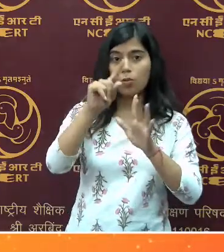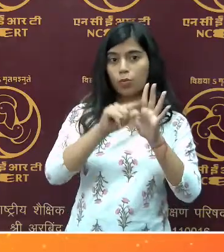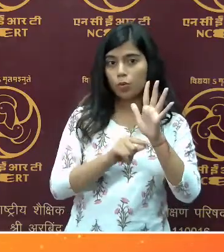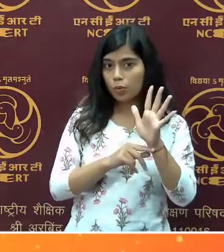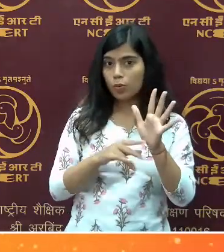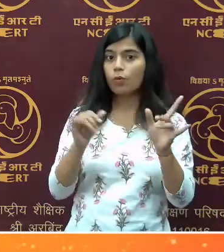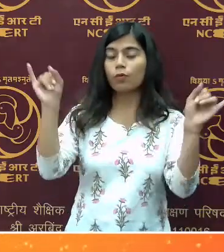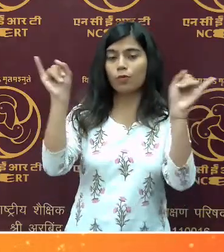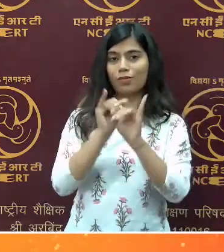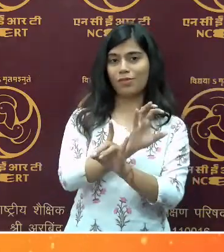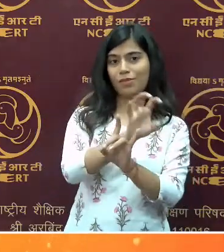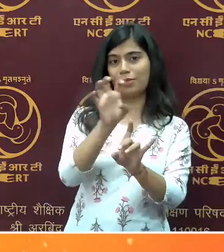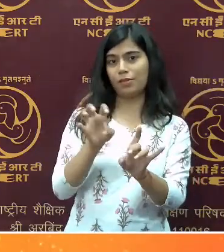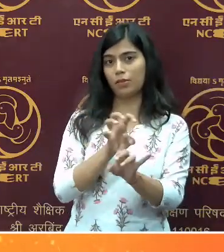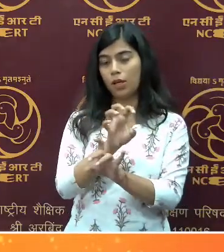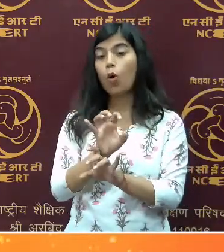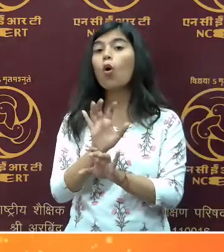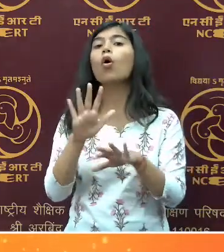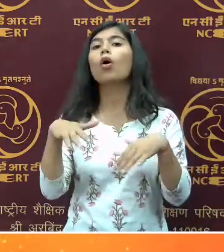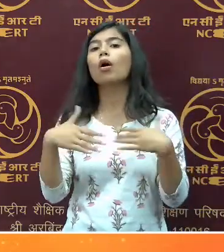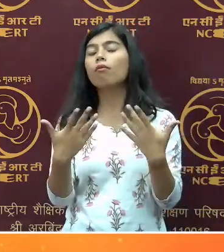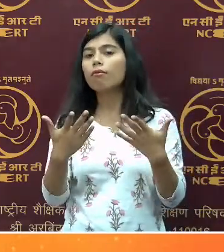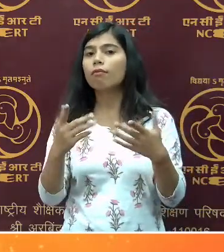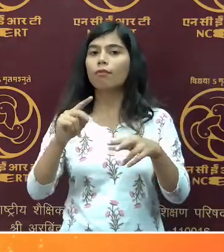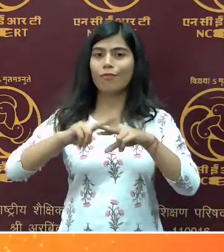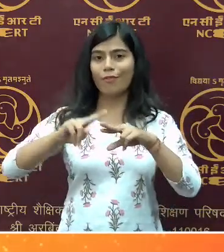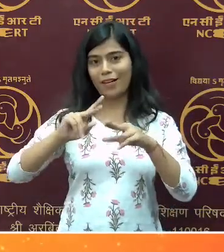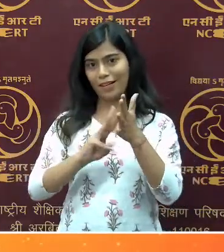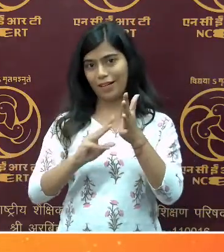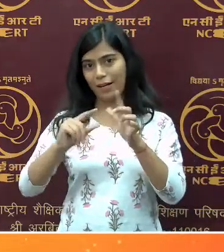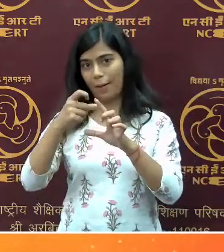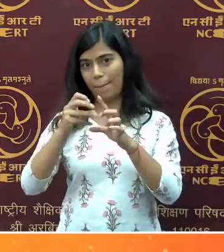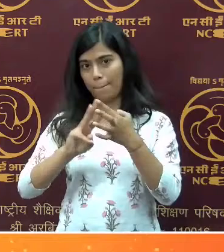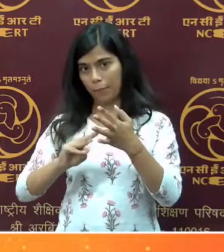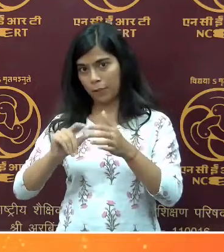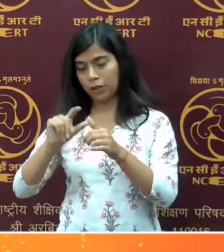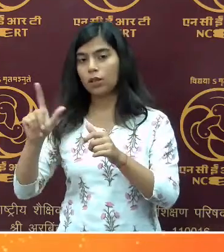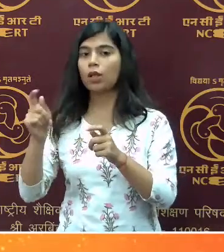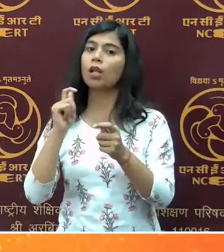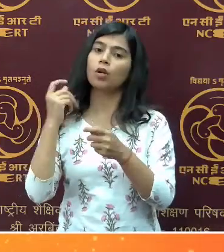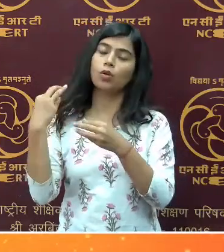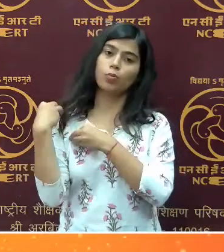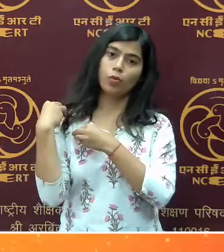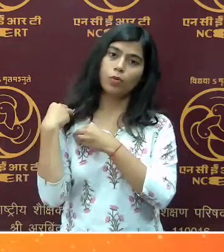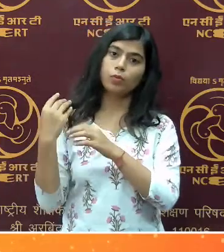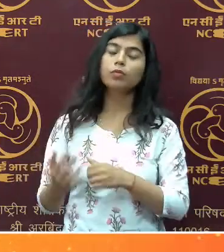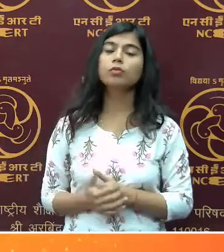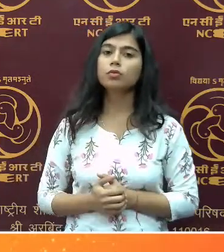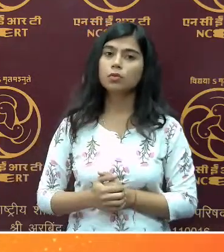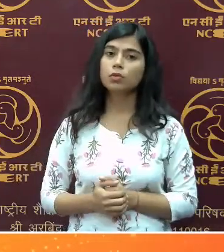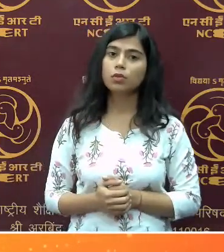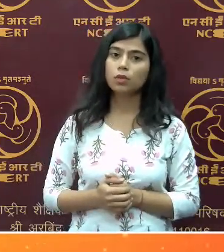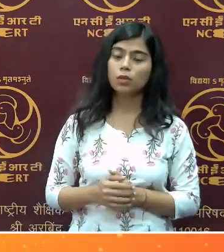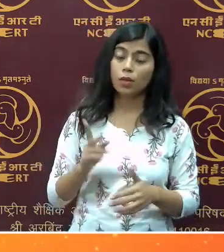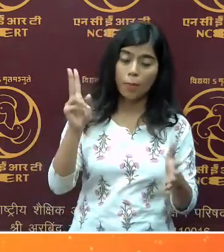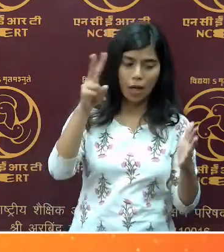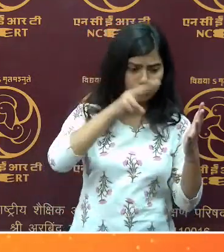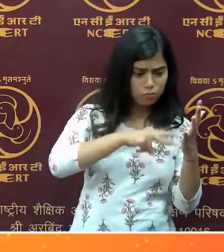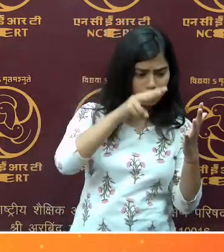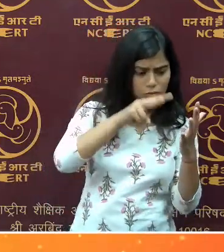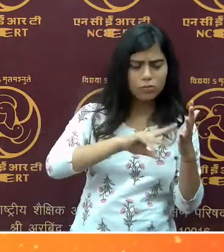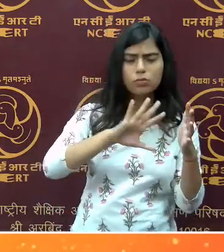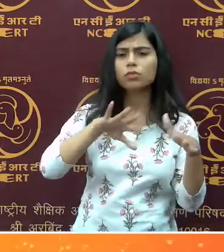policy and fundamental duties. So, by knowing them, by creating awareness about them, by reading them,